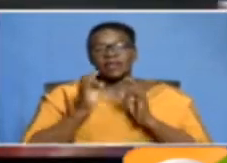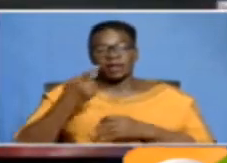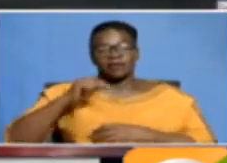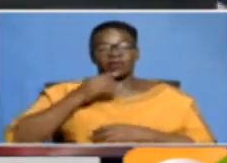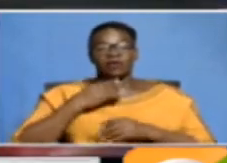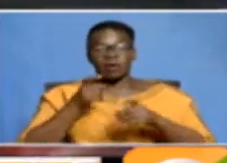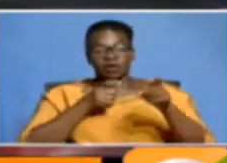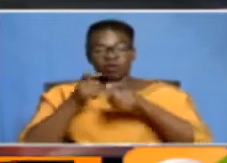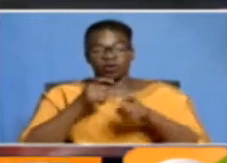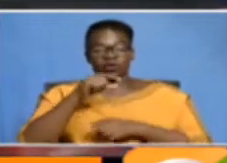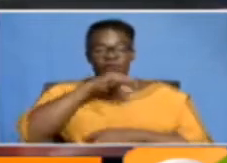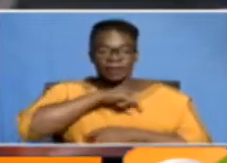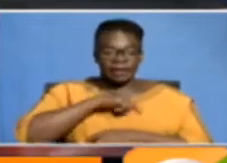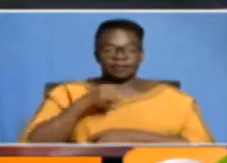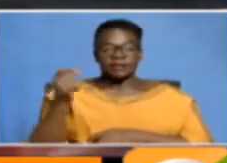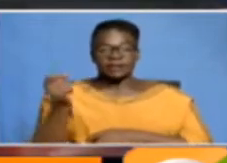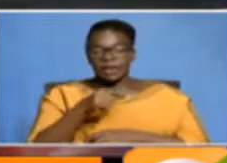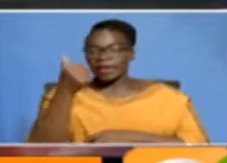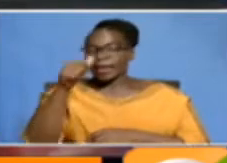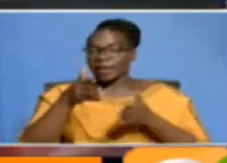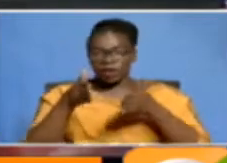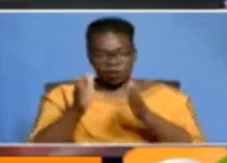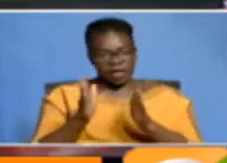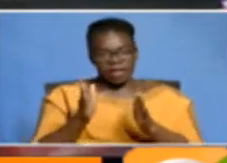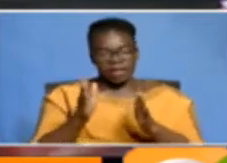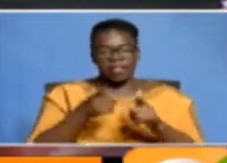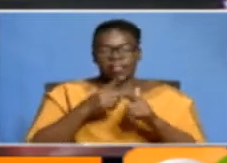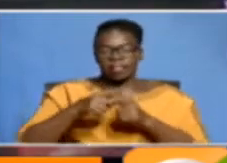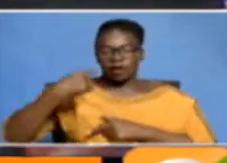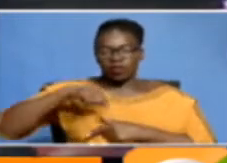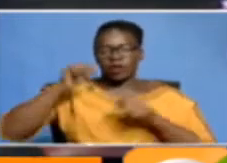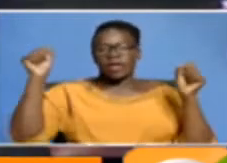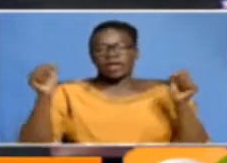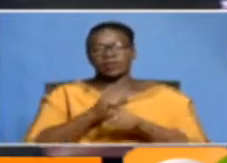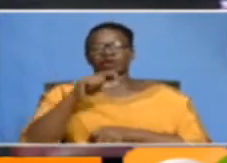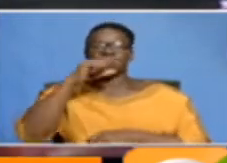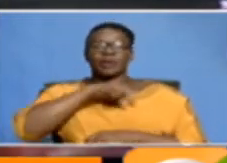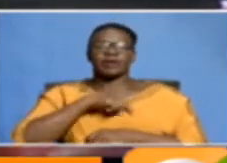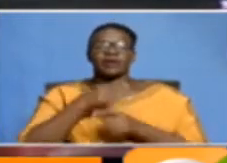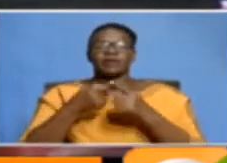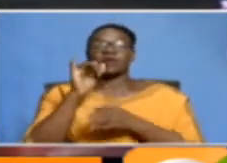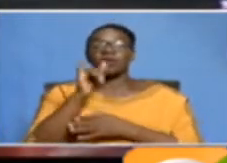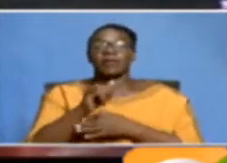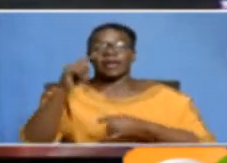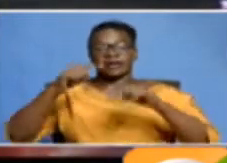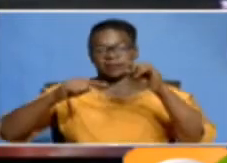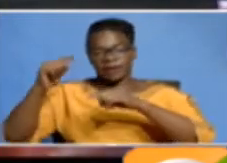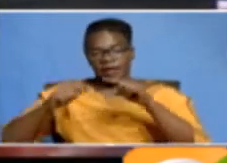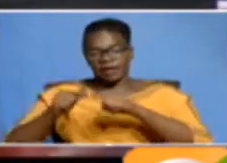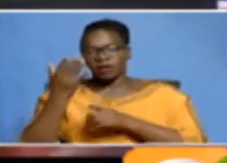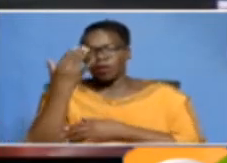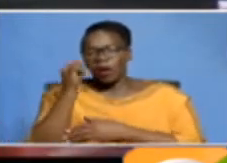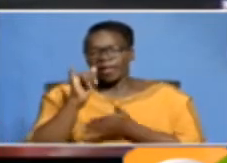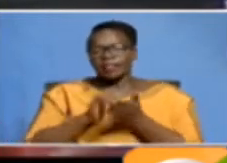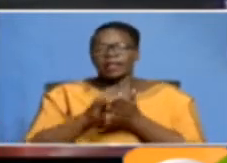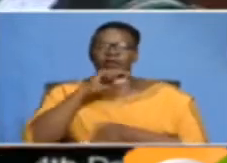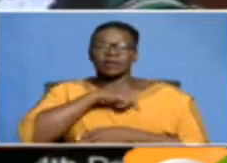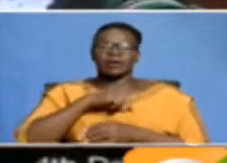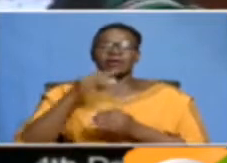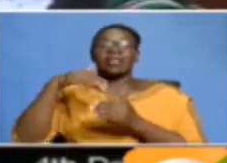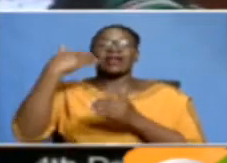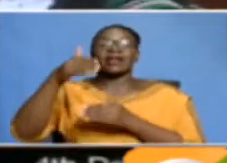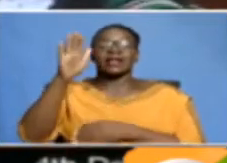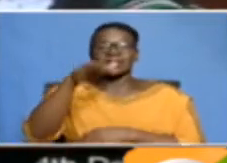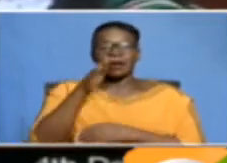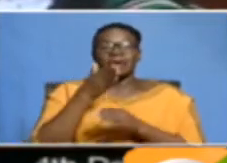our packs and allowances in any way, we shall not benefit from that variance. It will only benefit the next